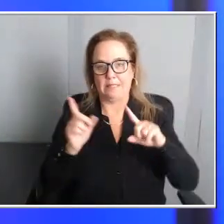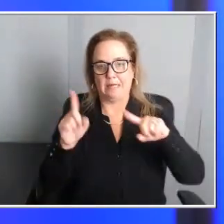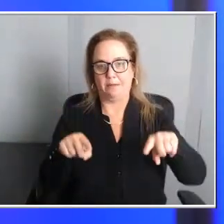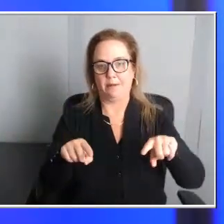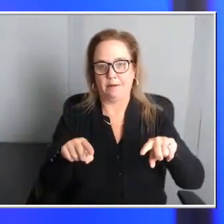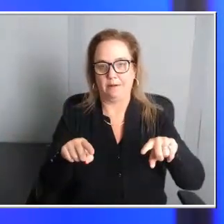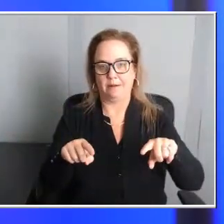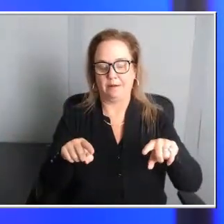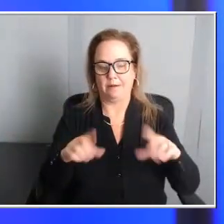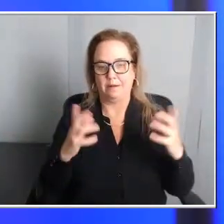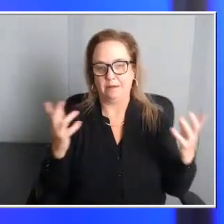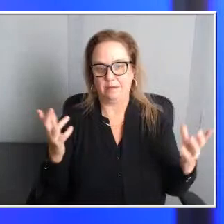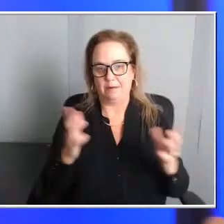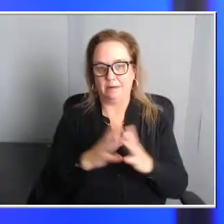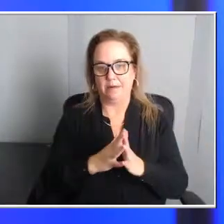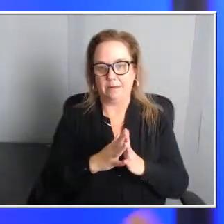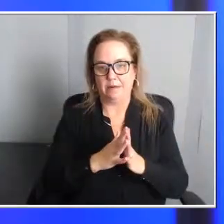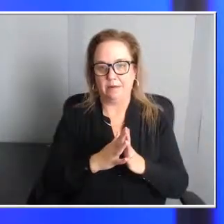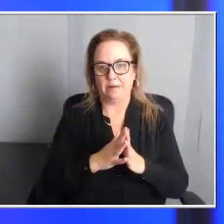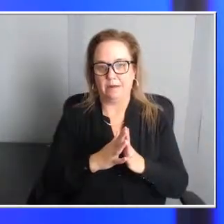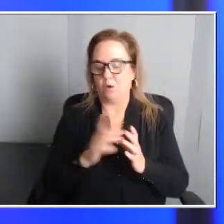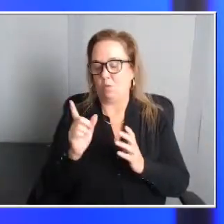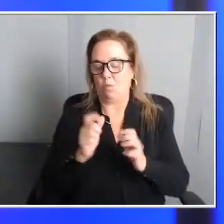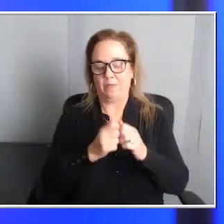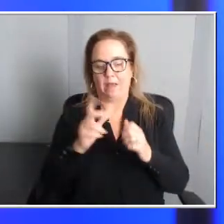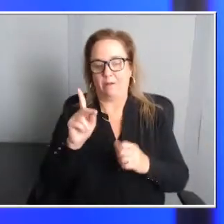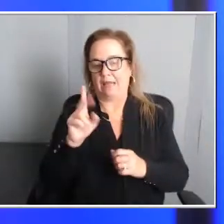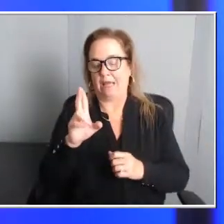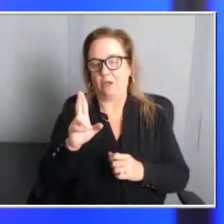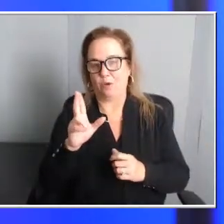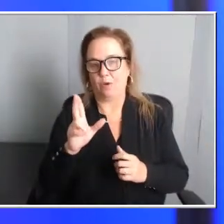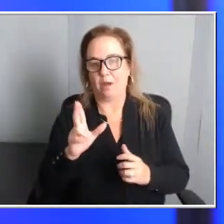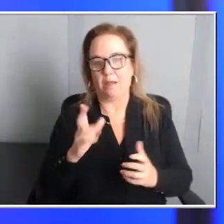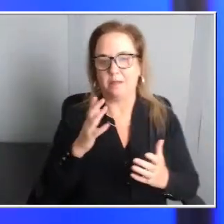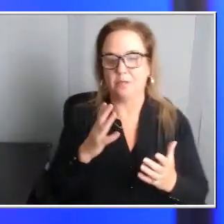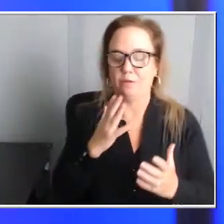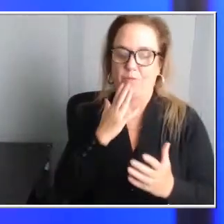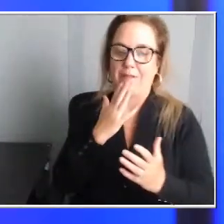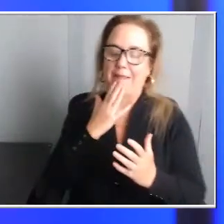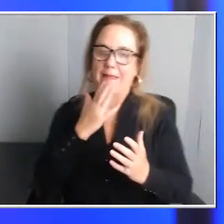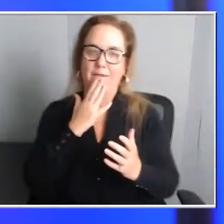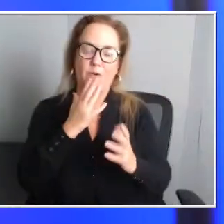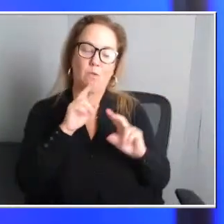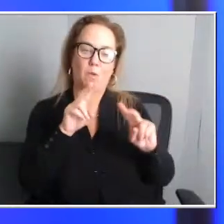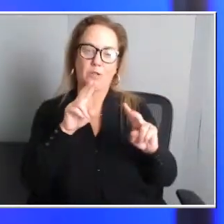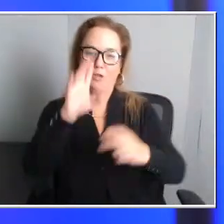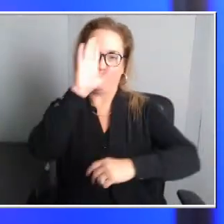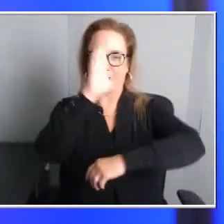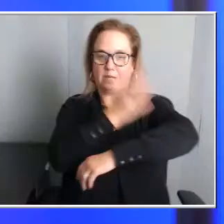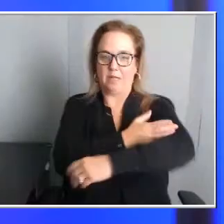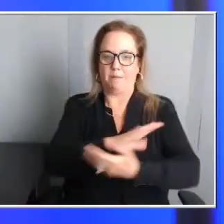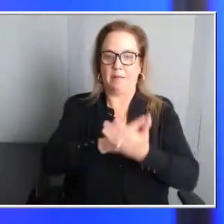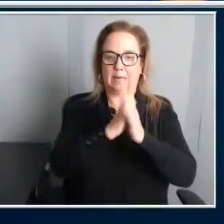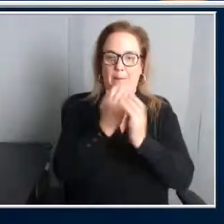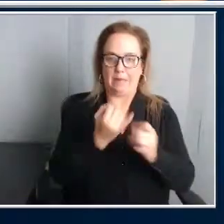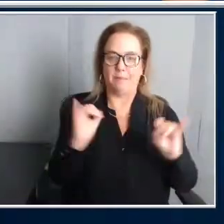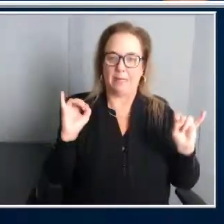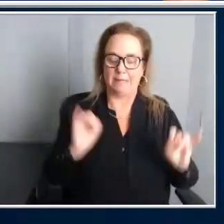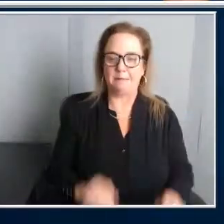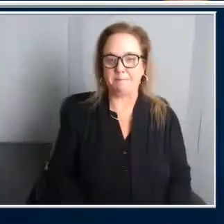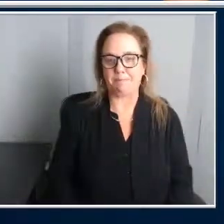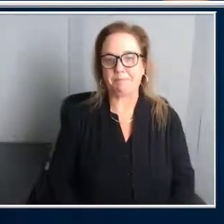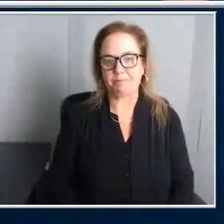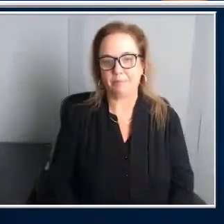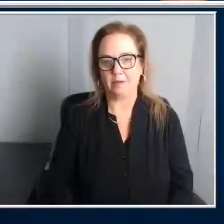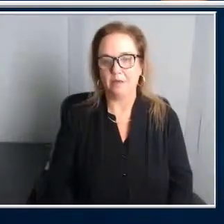know that where we would be had we not come here. So it's great watching your son become independent like he is. So, Dr.